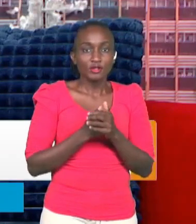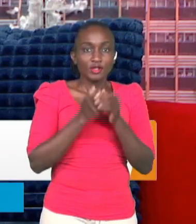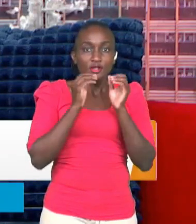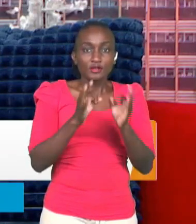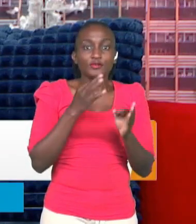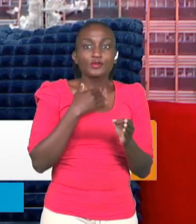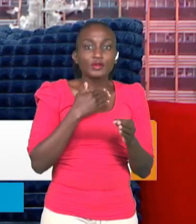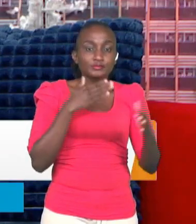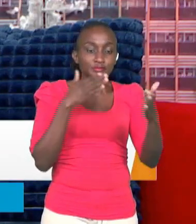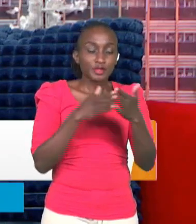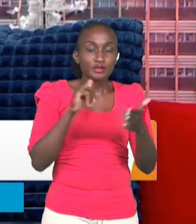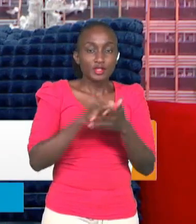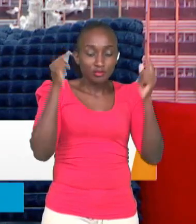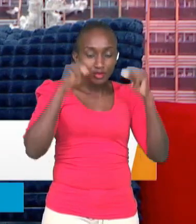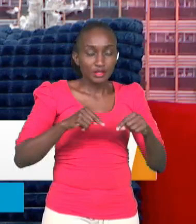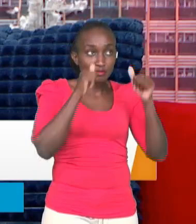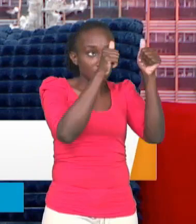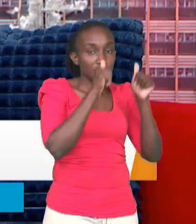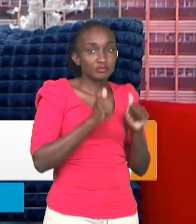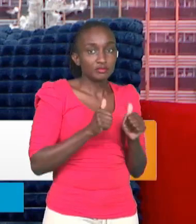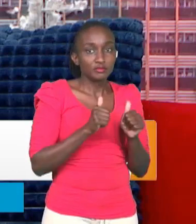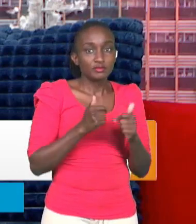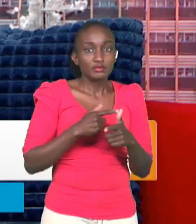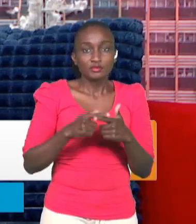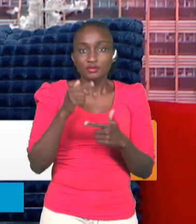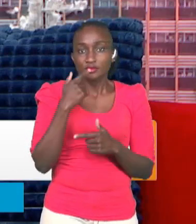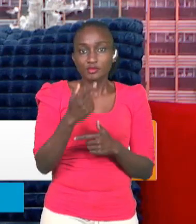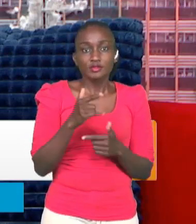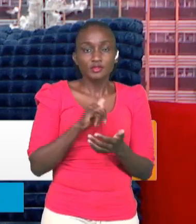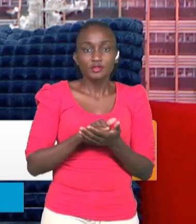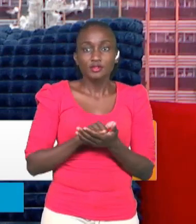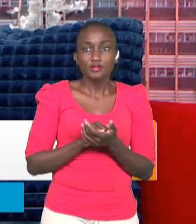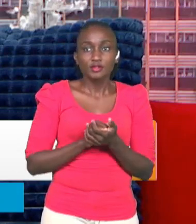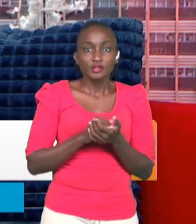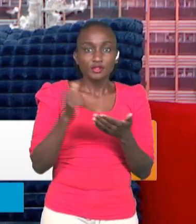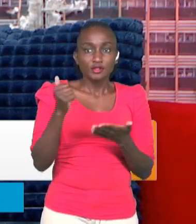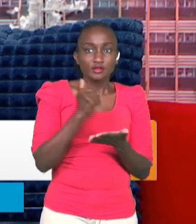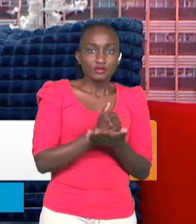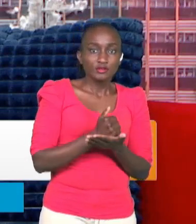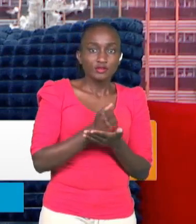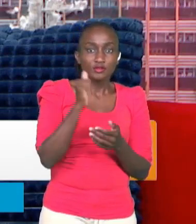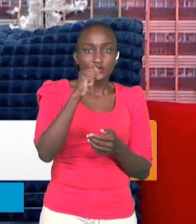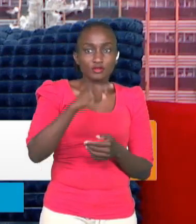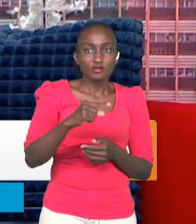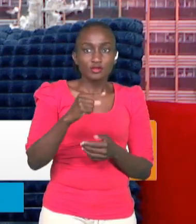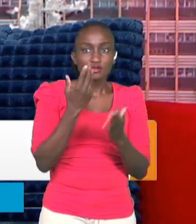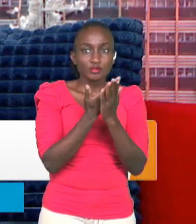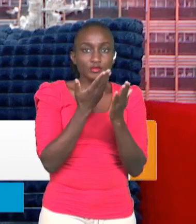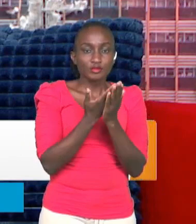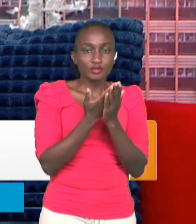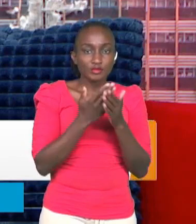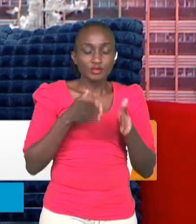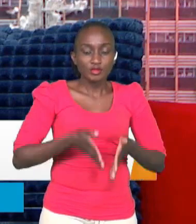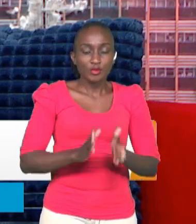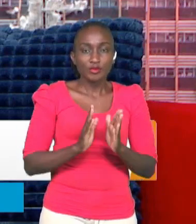posted. Ooh. And actually it even goes further and mm-hmm. says that they will the Office of the Attorney General okay. will propose the format.